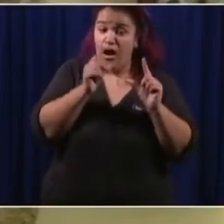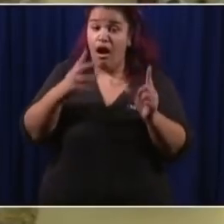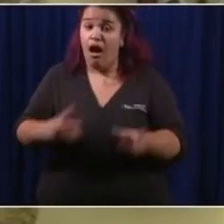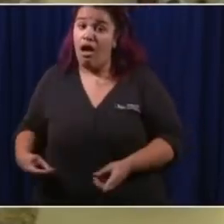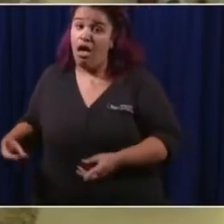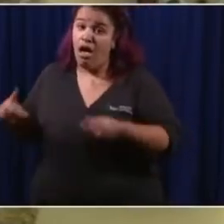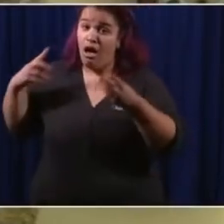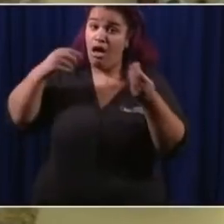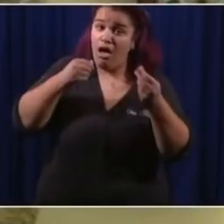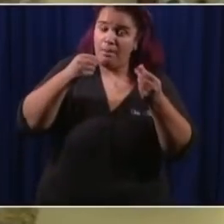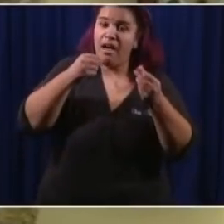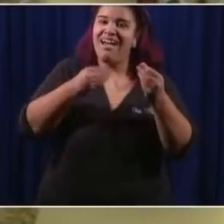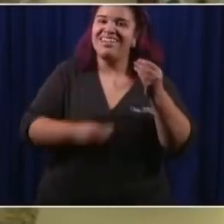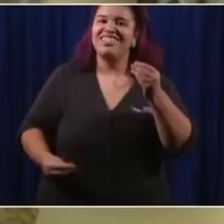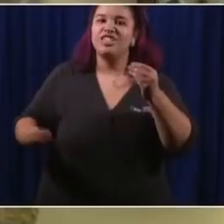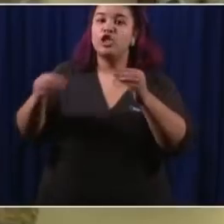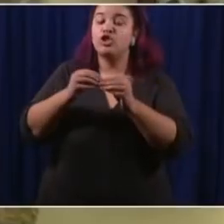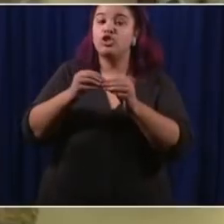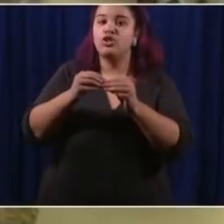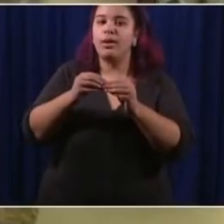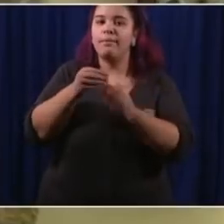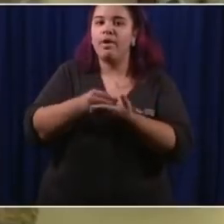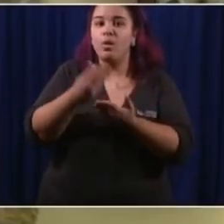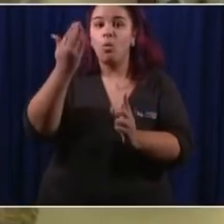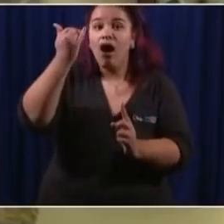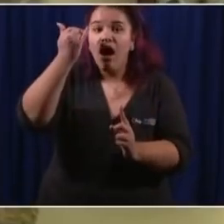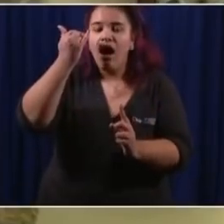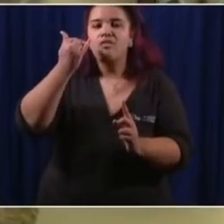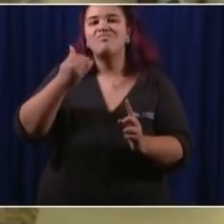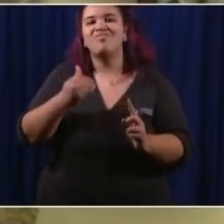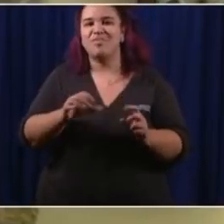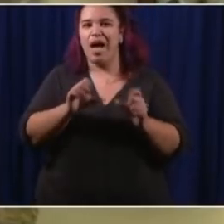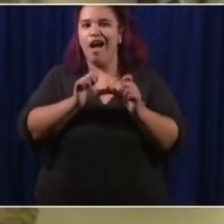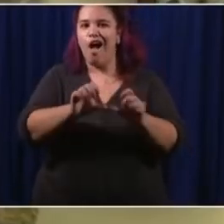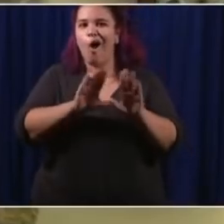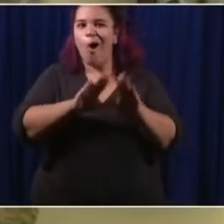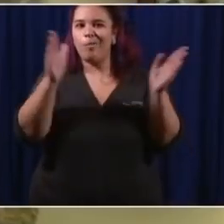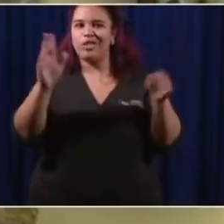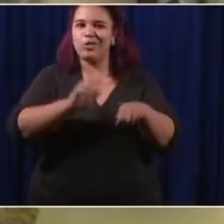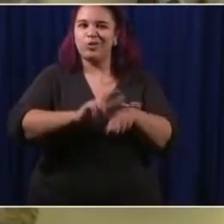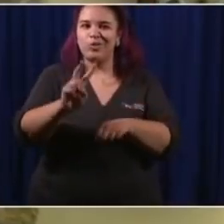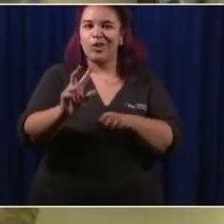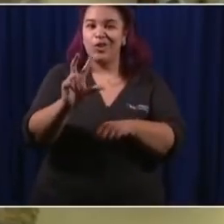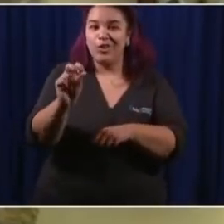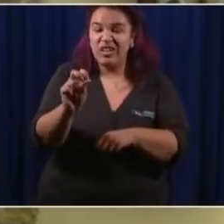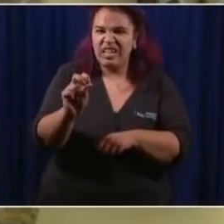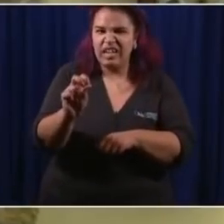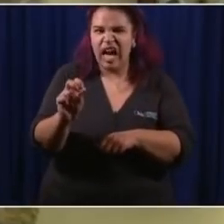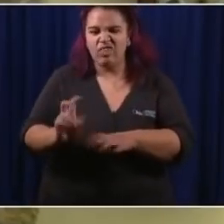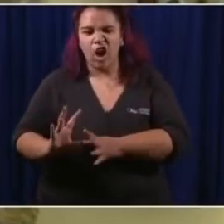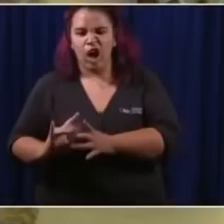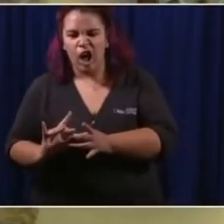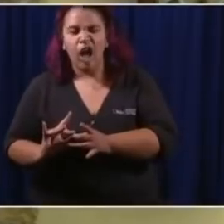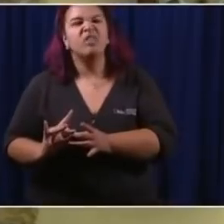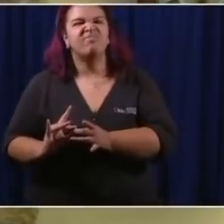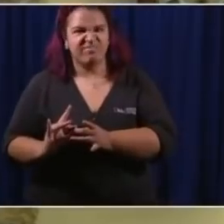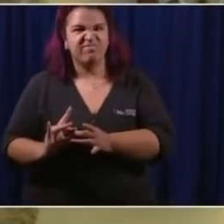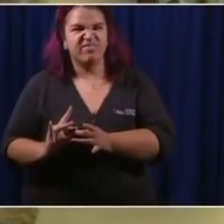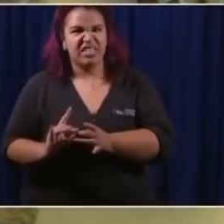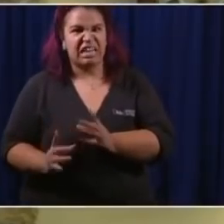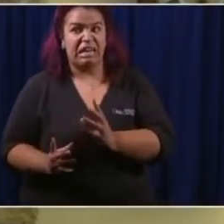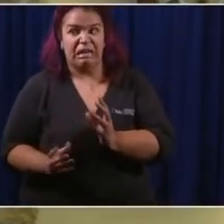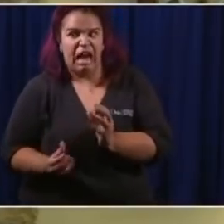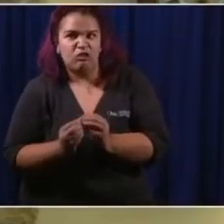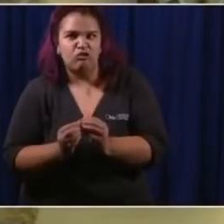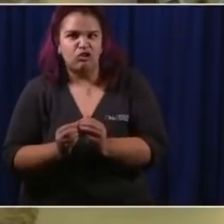till 2:30. From what they tell me, it's several $1,000s extra with their liquor license. They understand having to be closed at first.